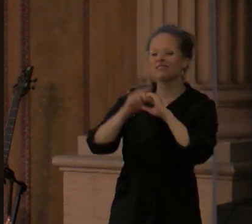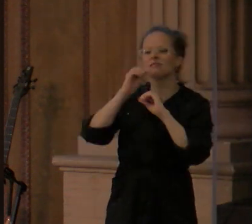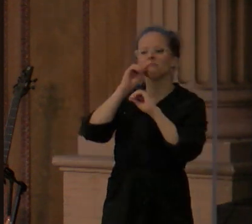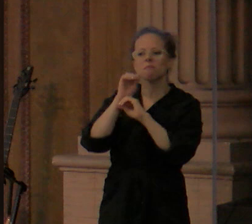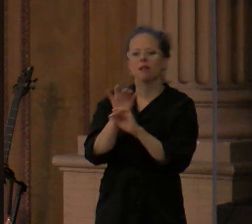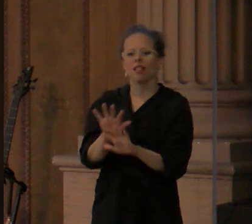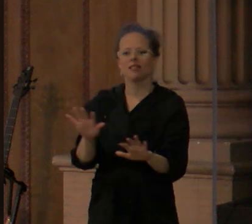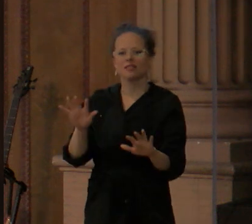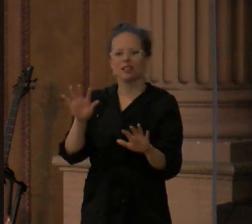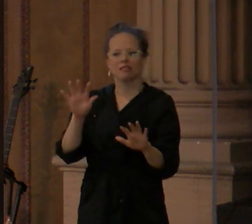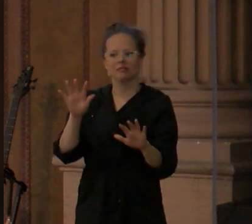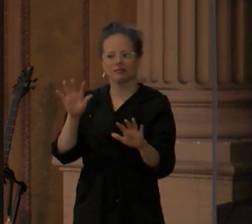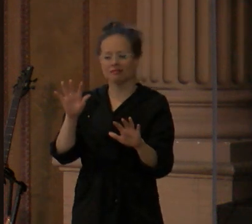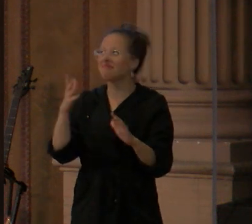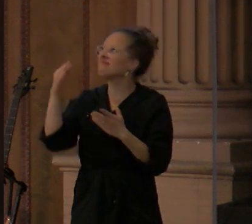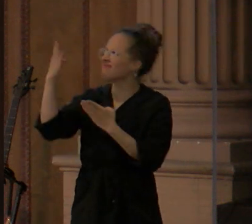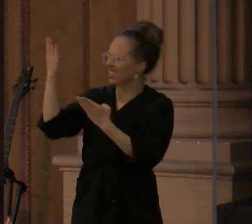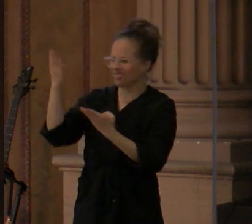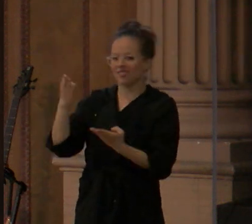He's come to bring good news.